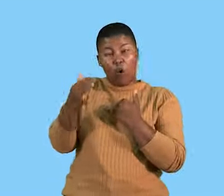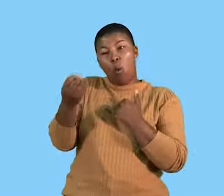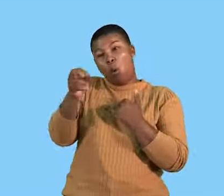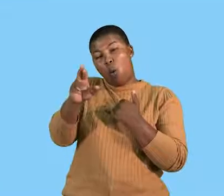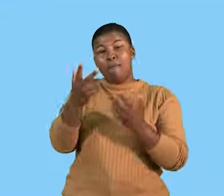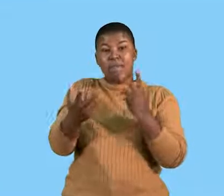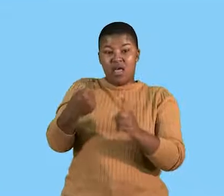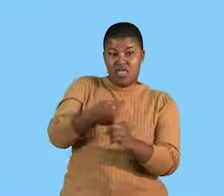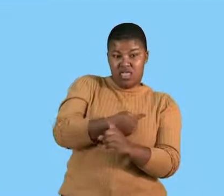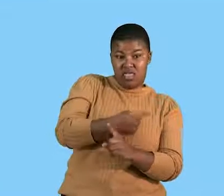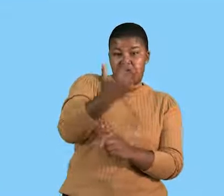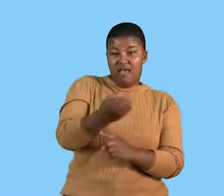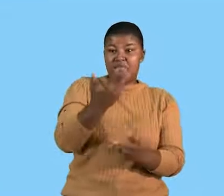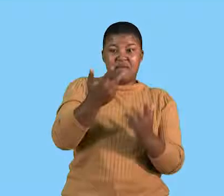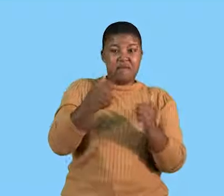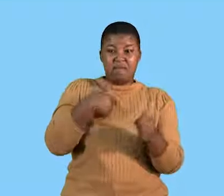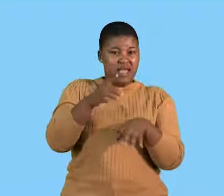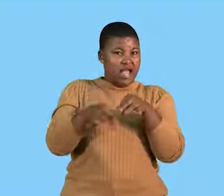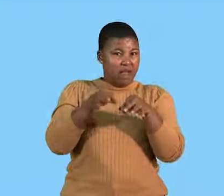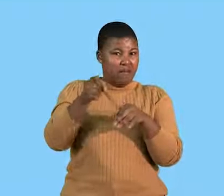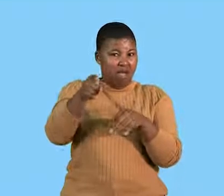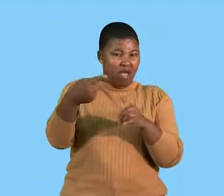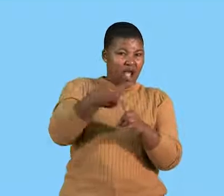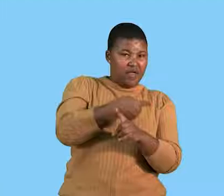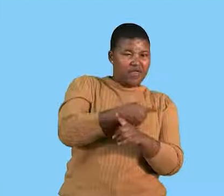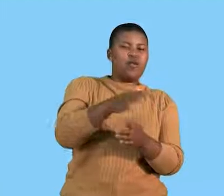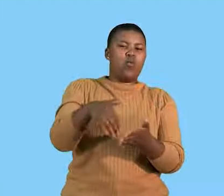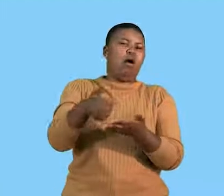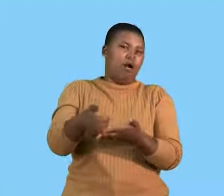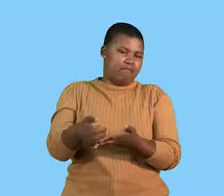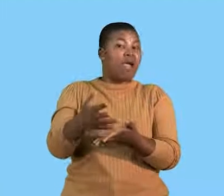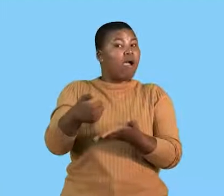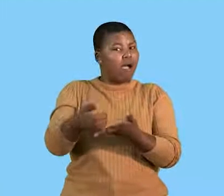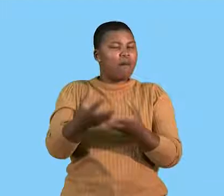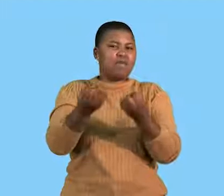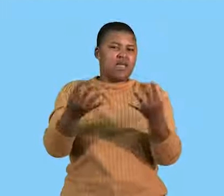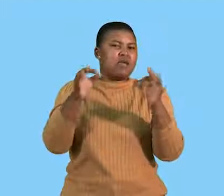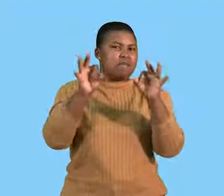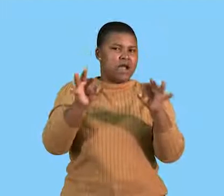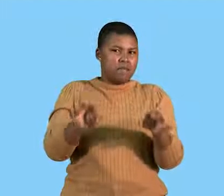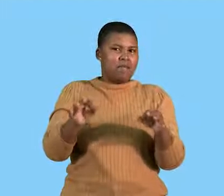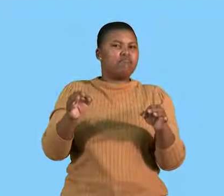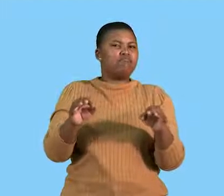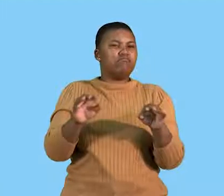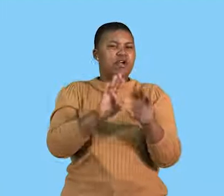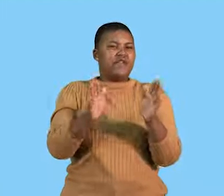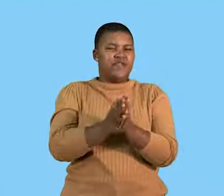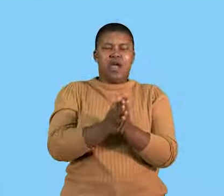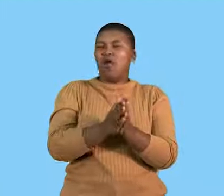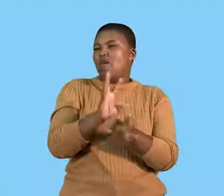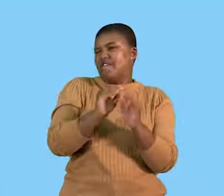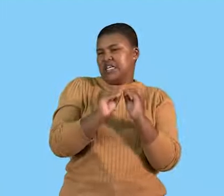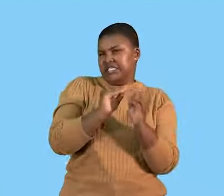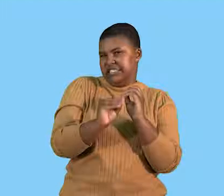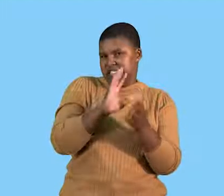make or deviations from what we want them to do, then we help them and we give them corrective